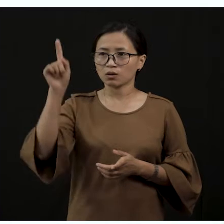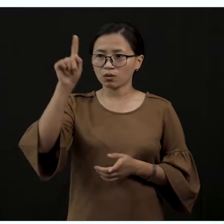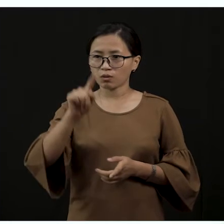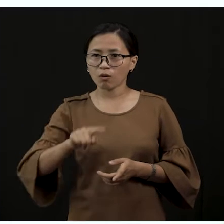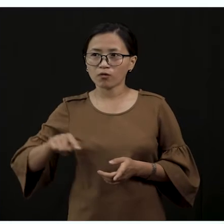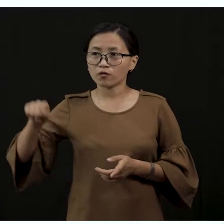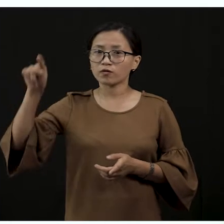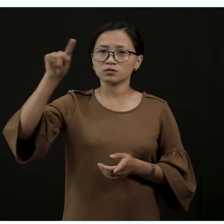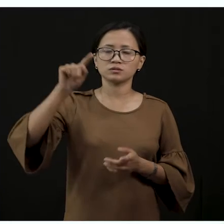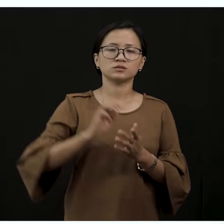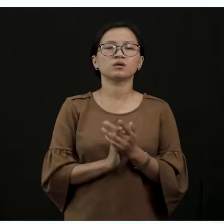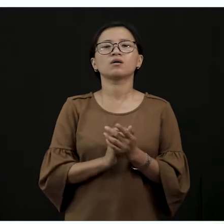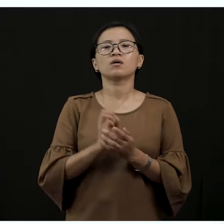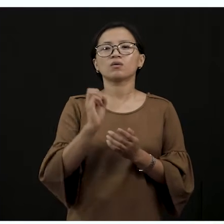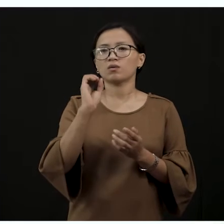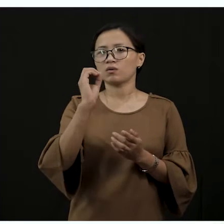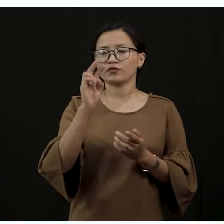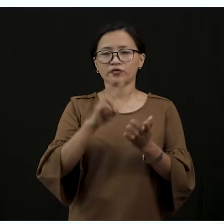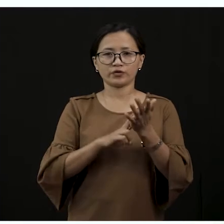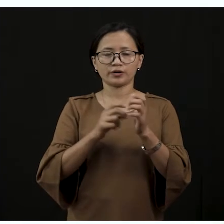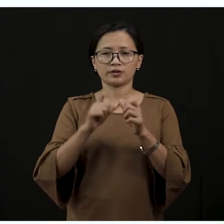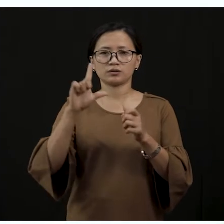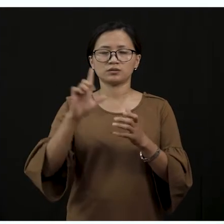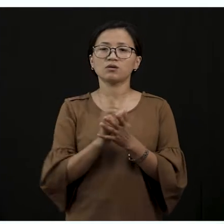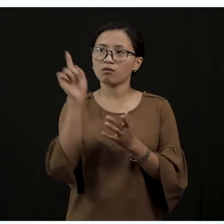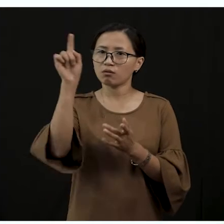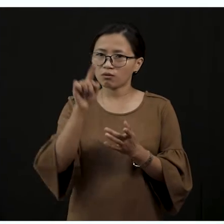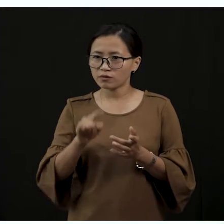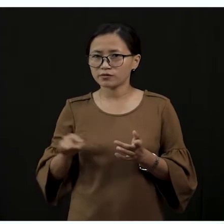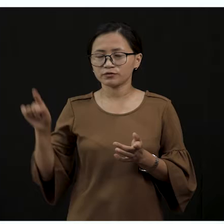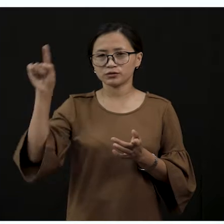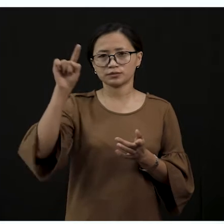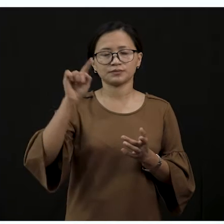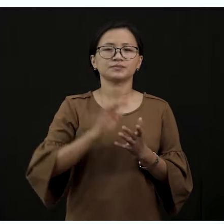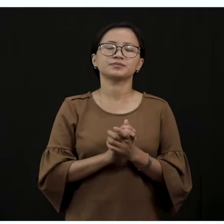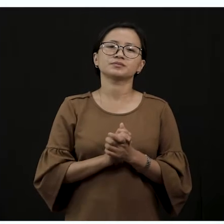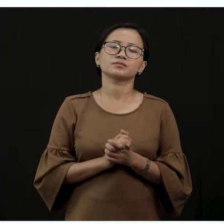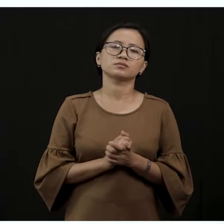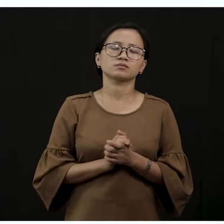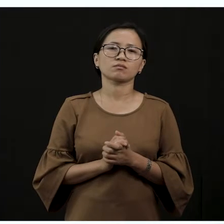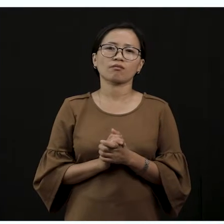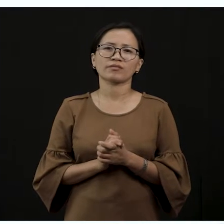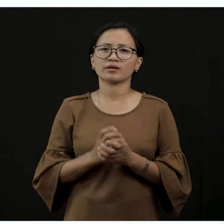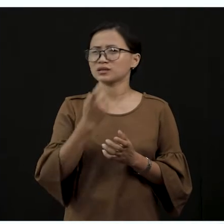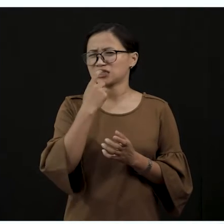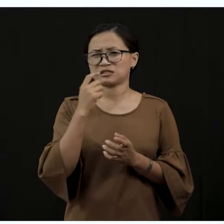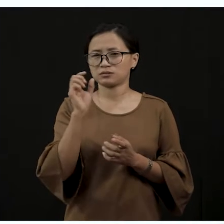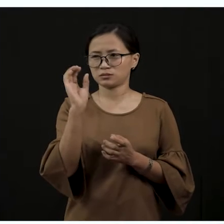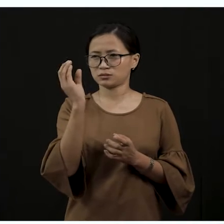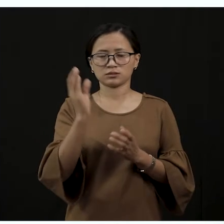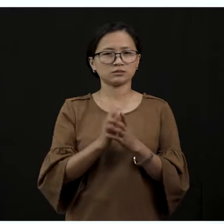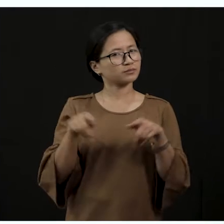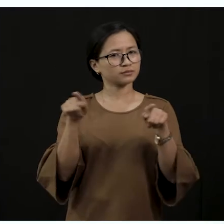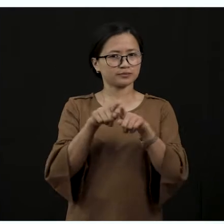is oval. Oval. O-V-A-L. Oval. Oval shaped. Okay. This